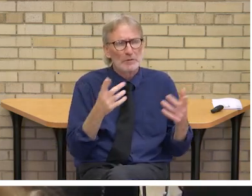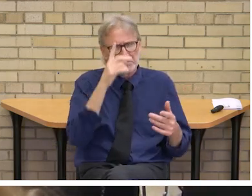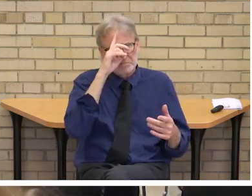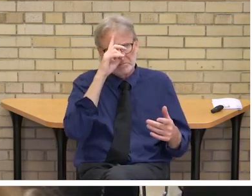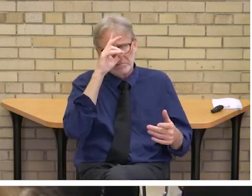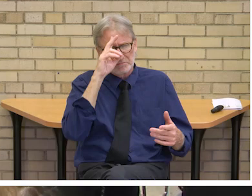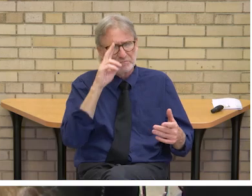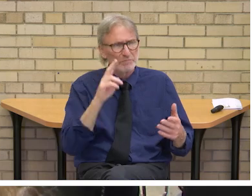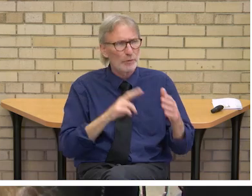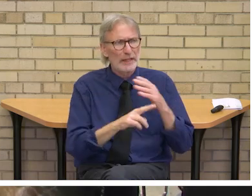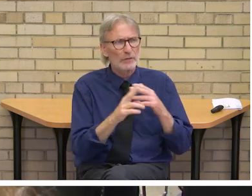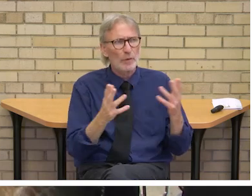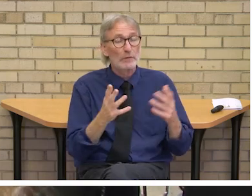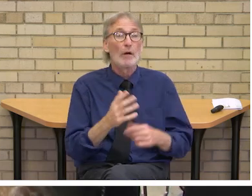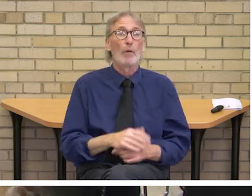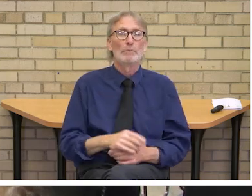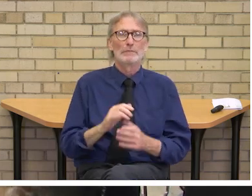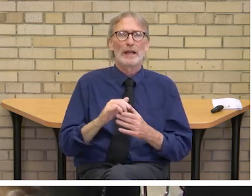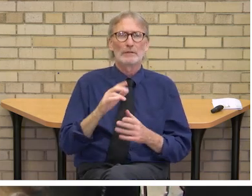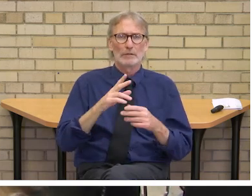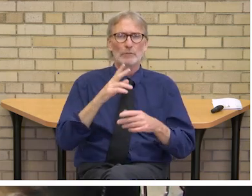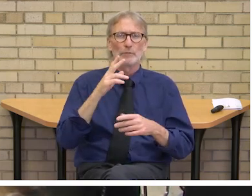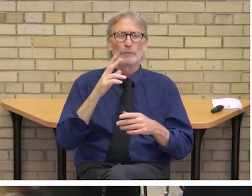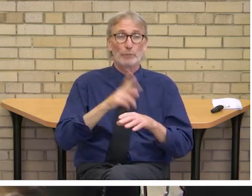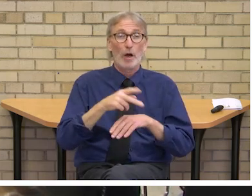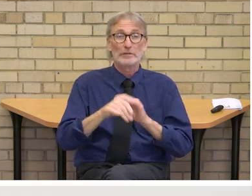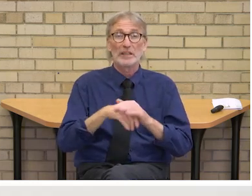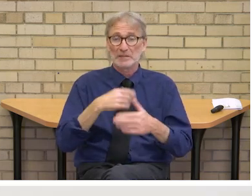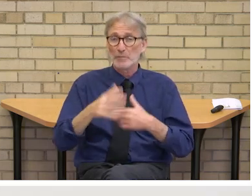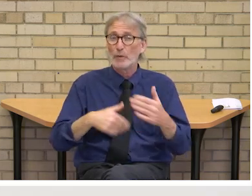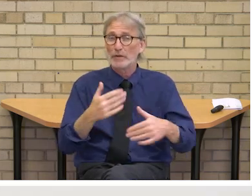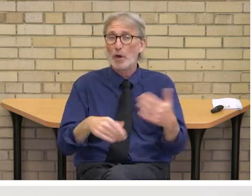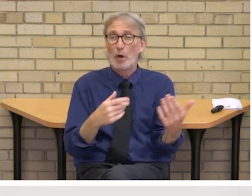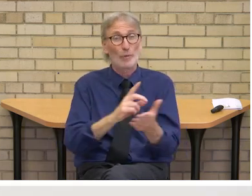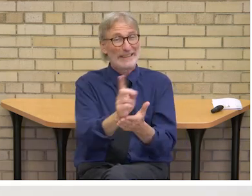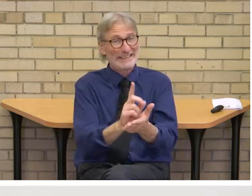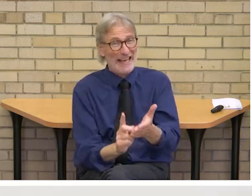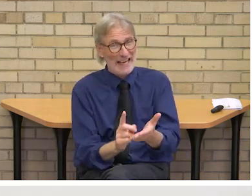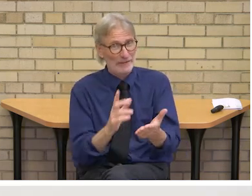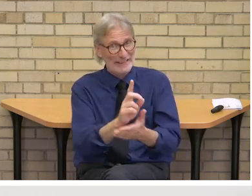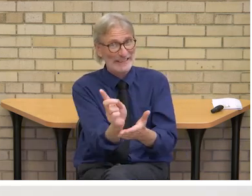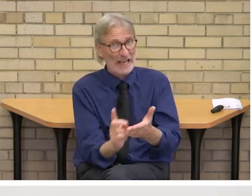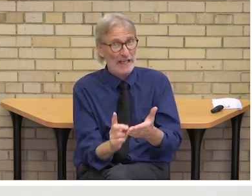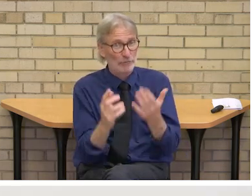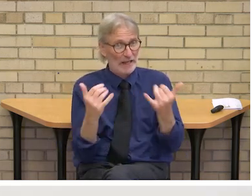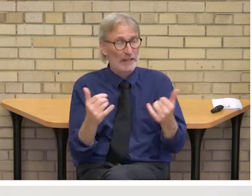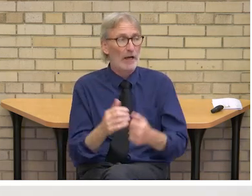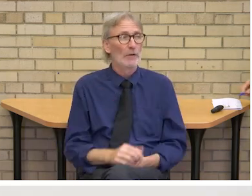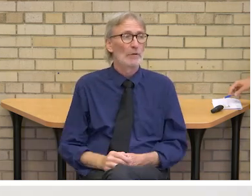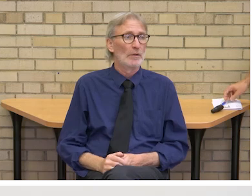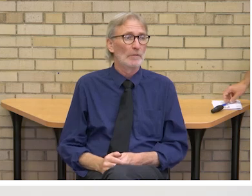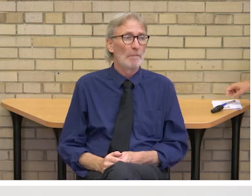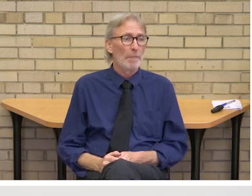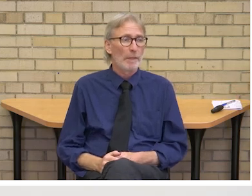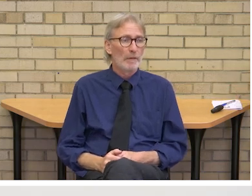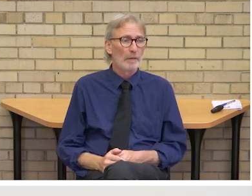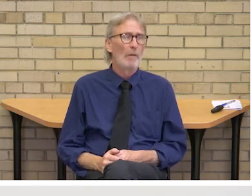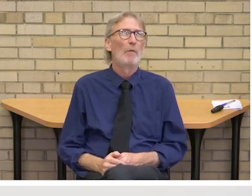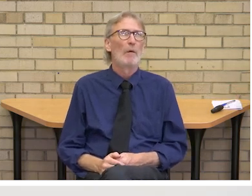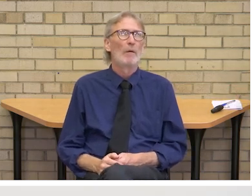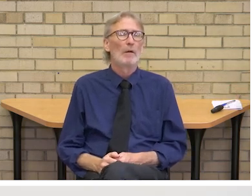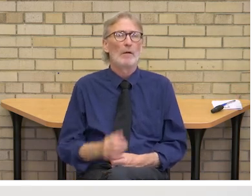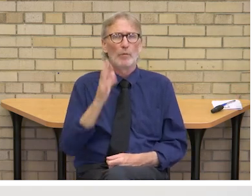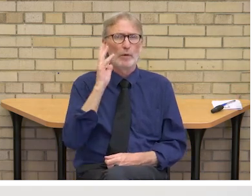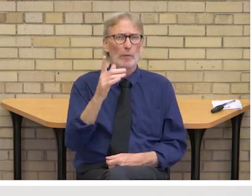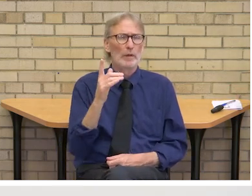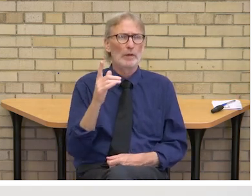The project is moving along in design right now, and we have it scheduled